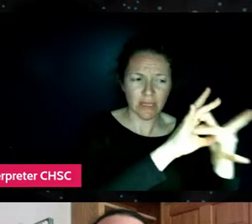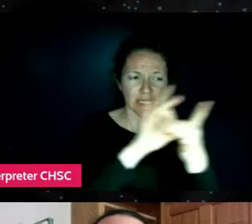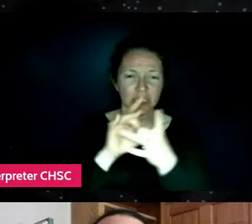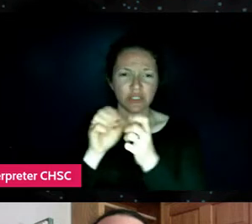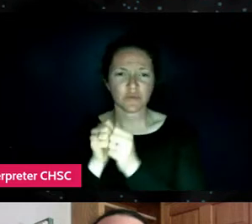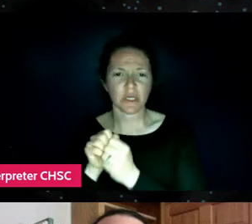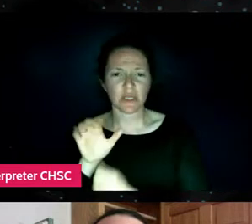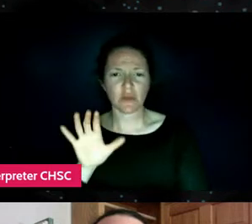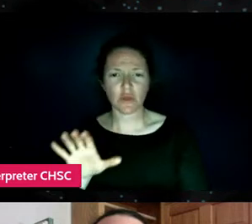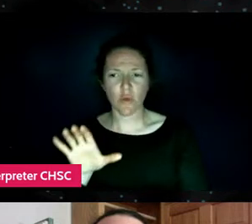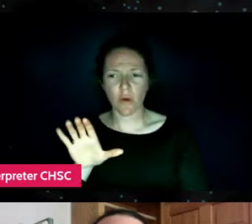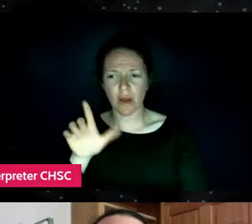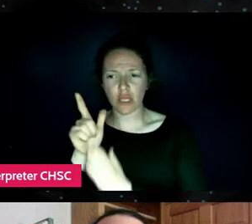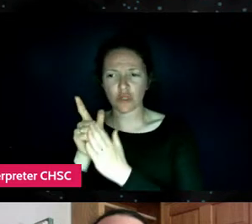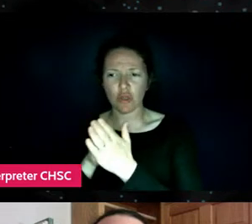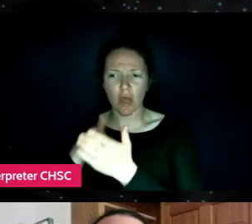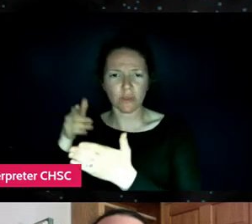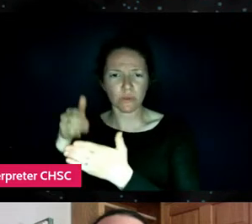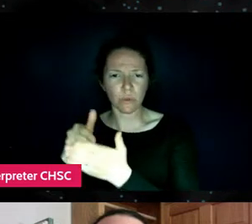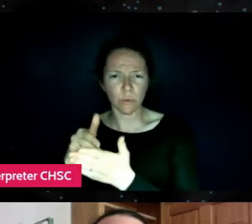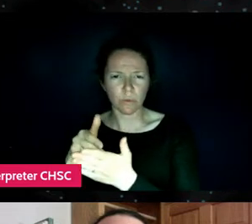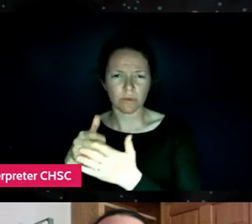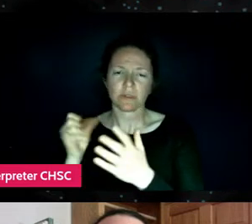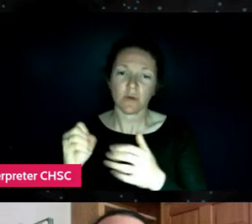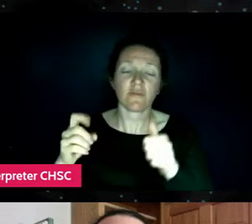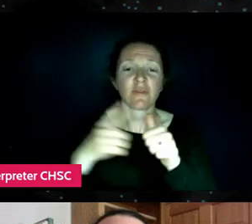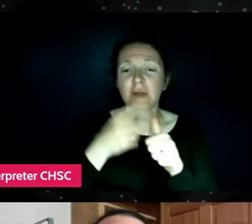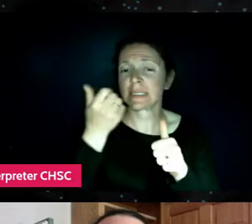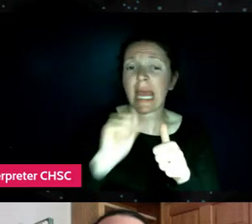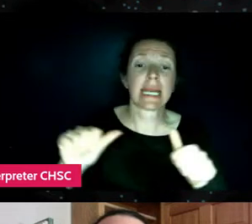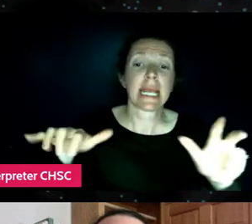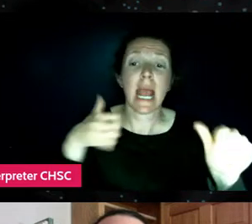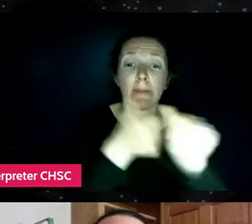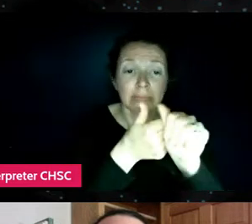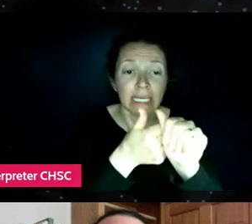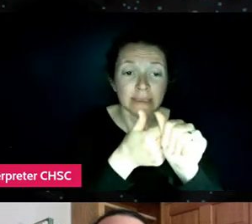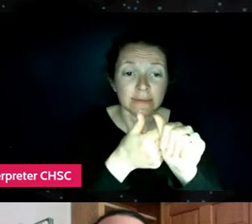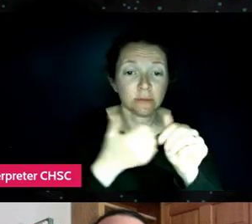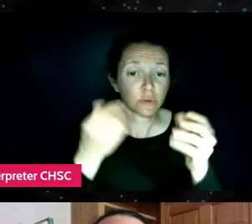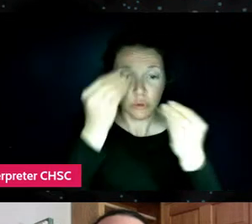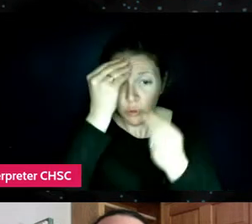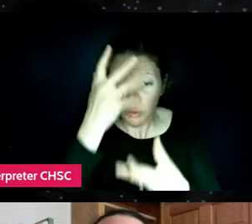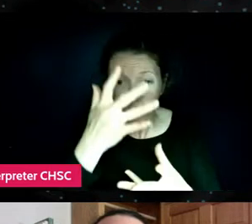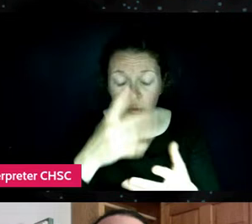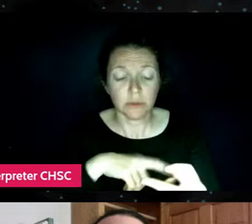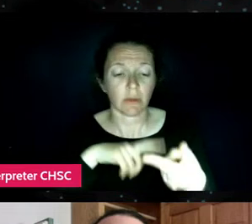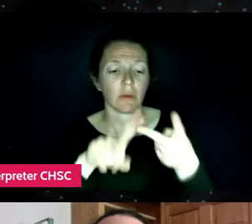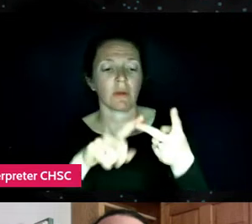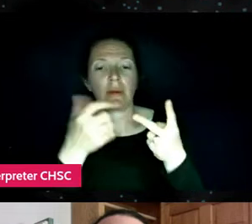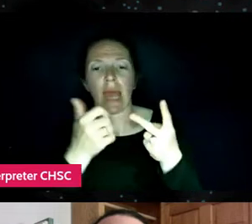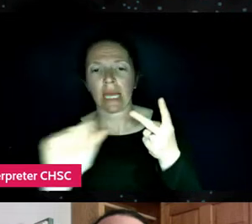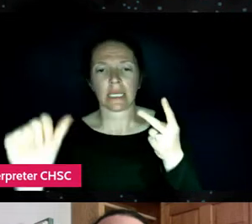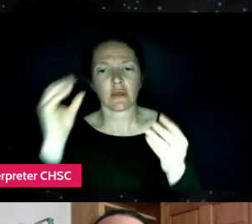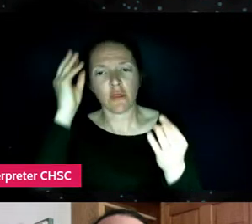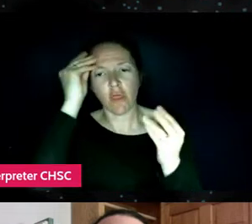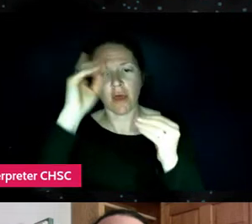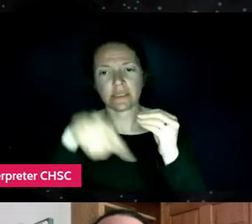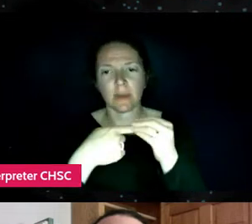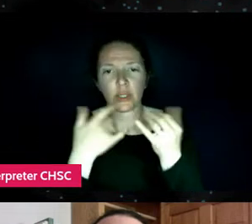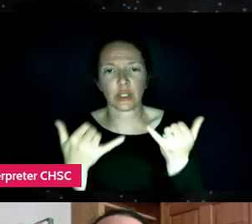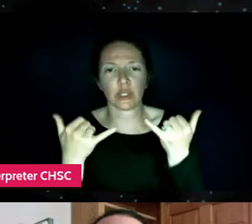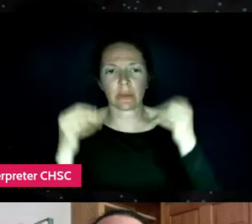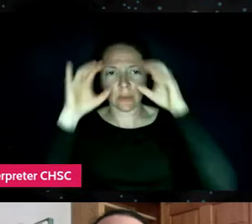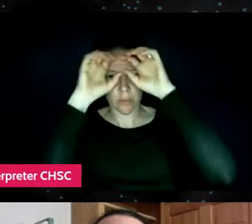to the lawsuit? So first, I'd love any update on the lawsuit and then any reflections you have on what the current